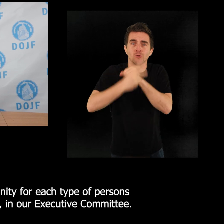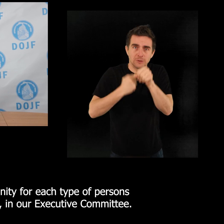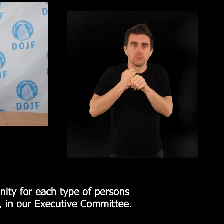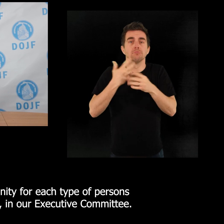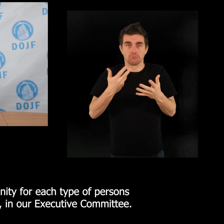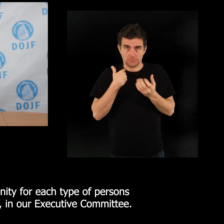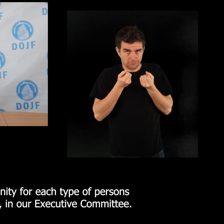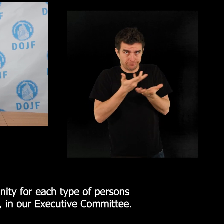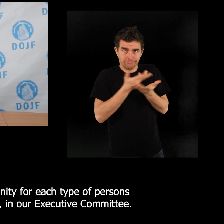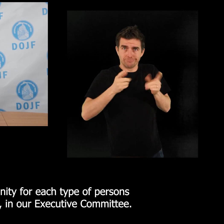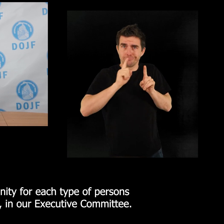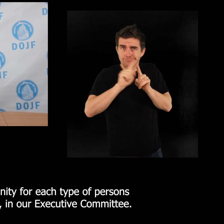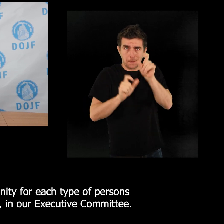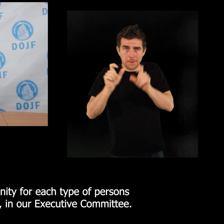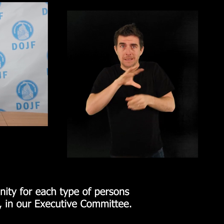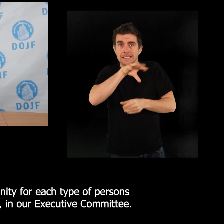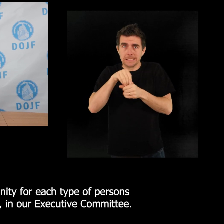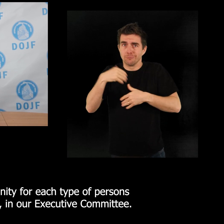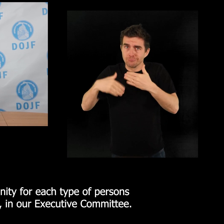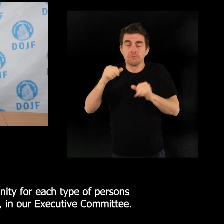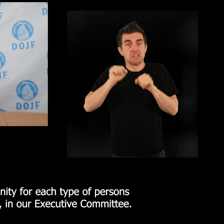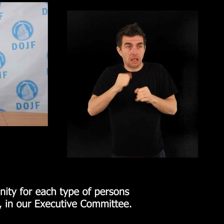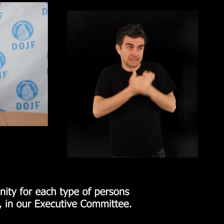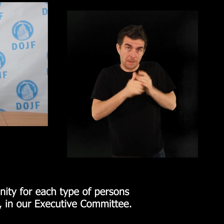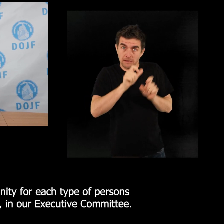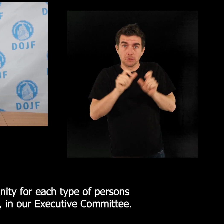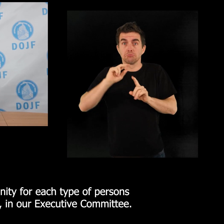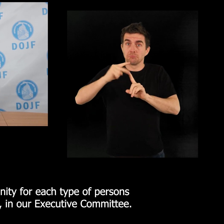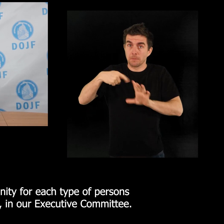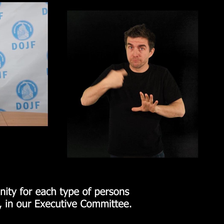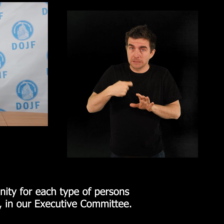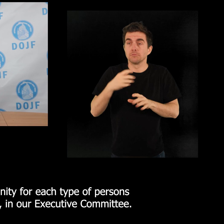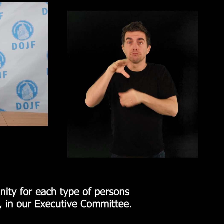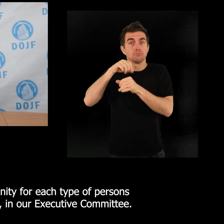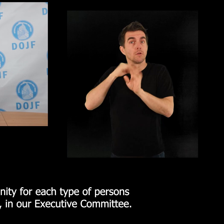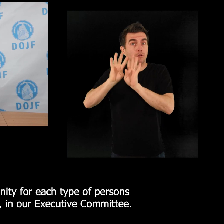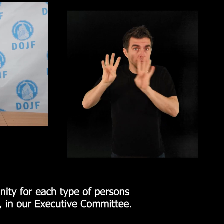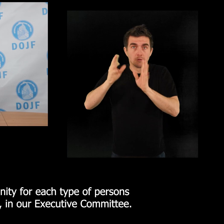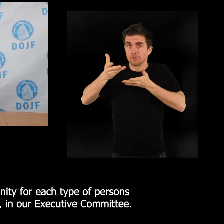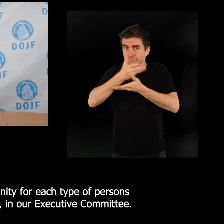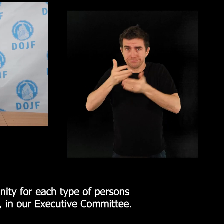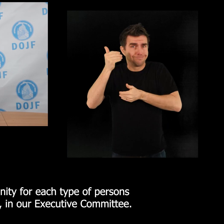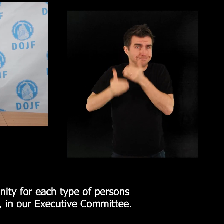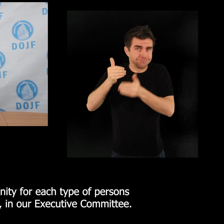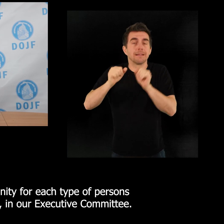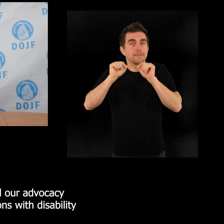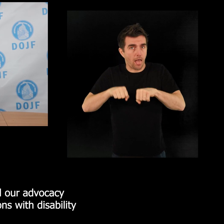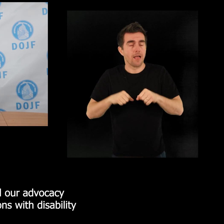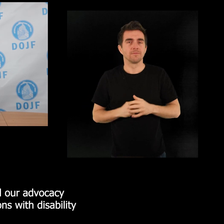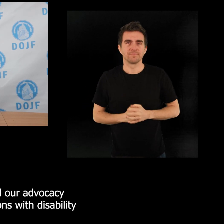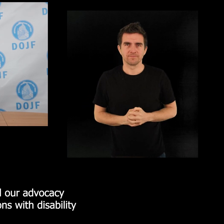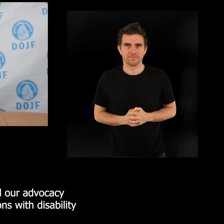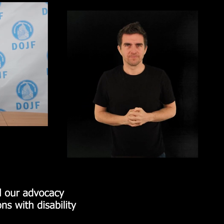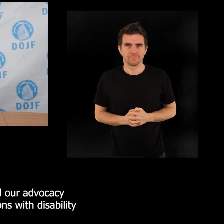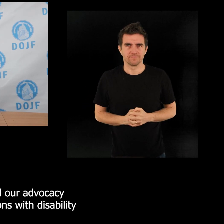provided opportunity for each type of persons with disability as Vice President in our Executive Committee.